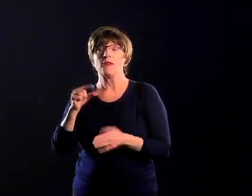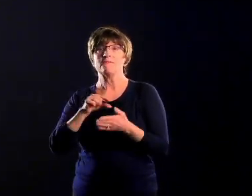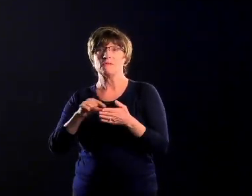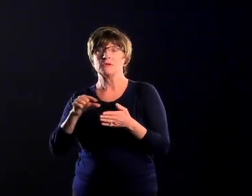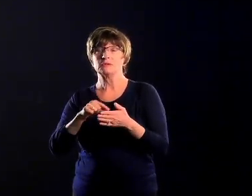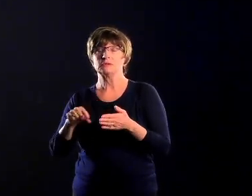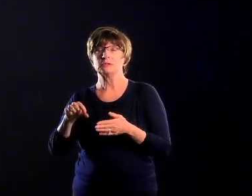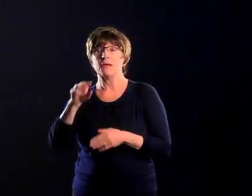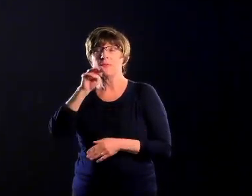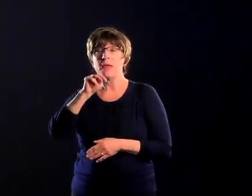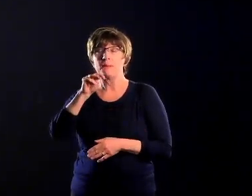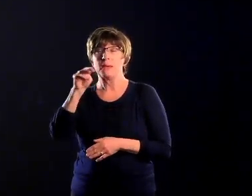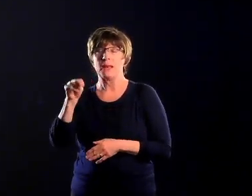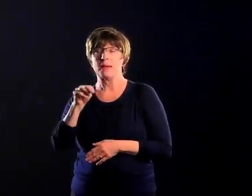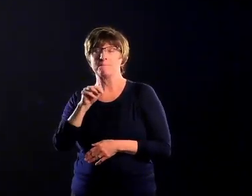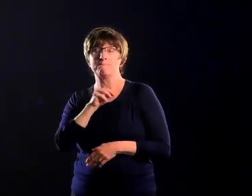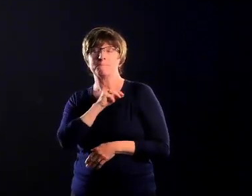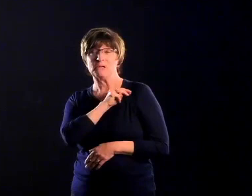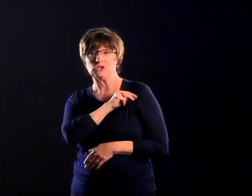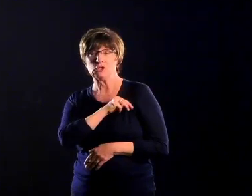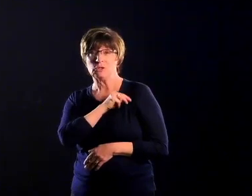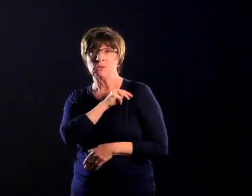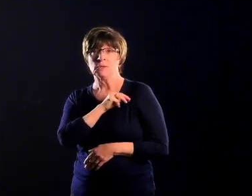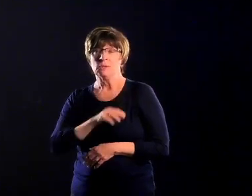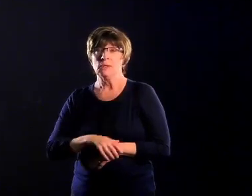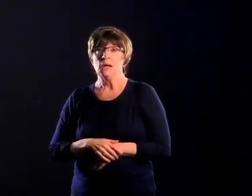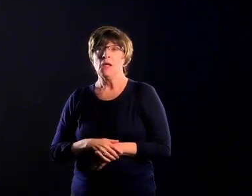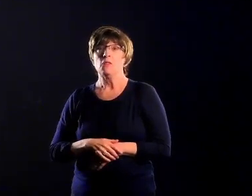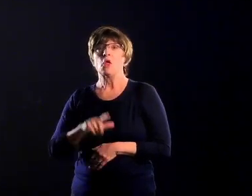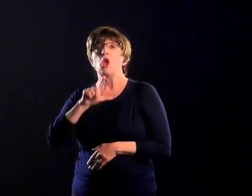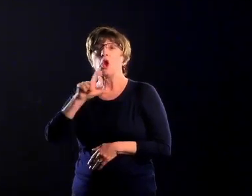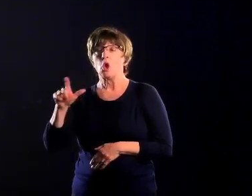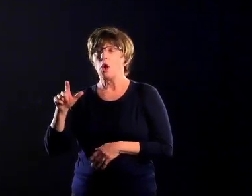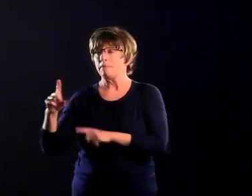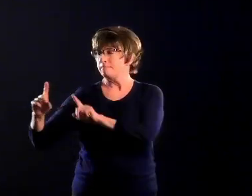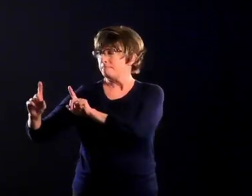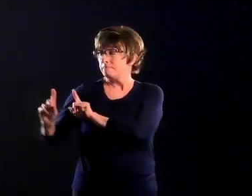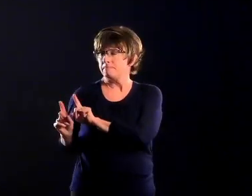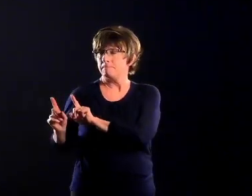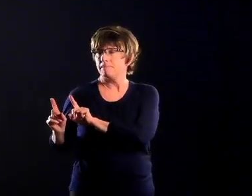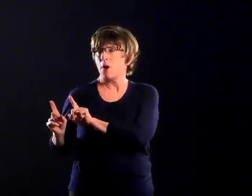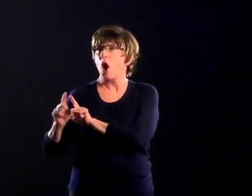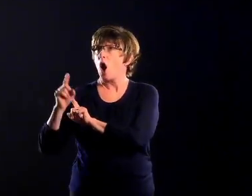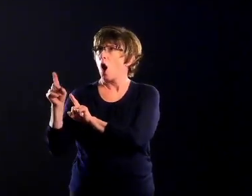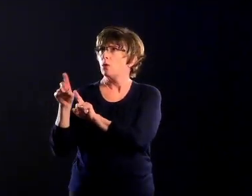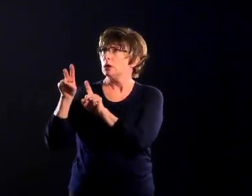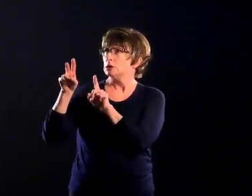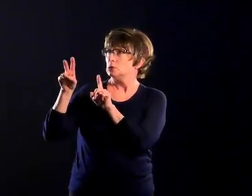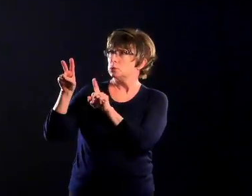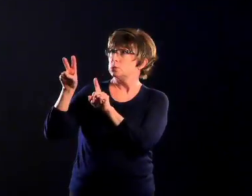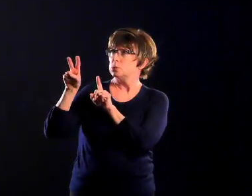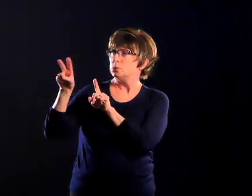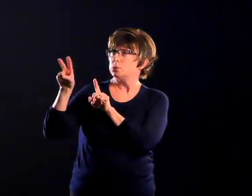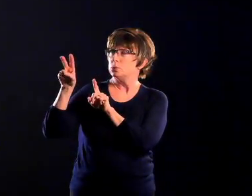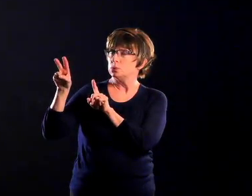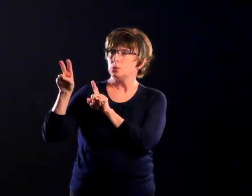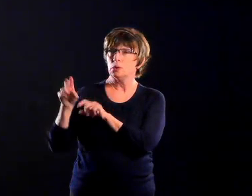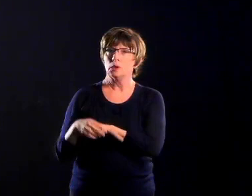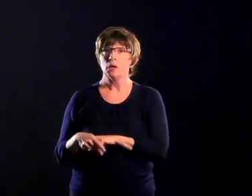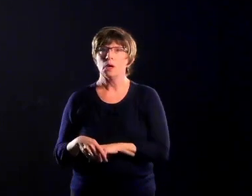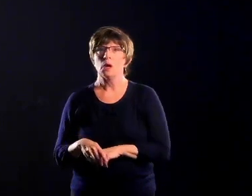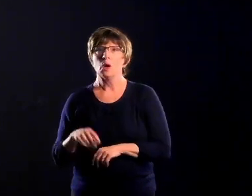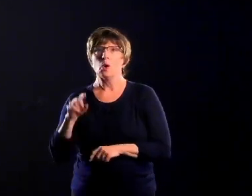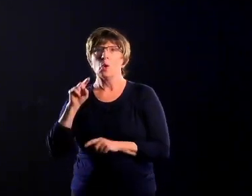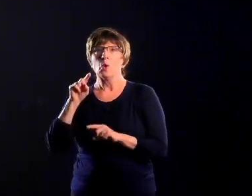I will not be shaken because the Lord is at my right hand. I will always keep my eyes on him. And when we do